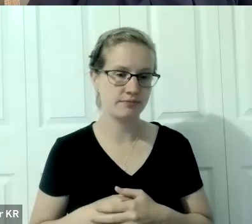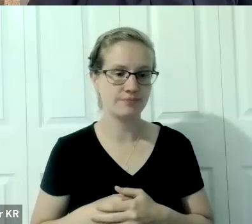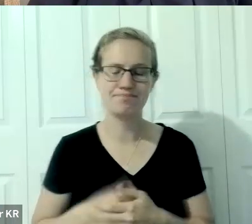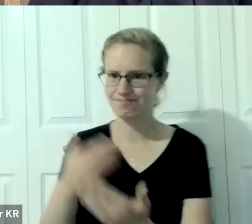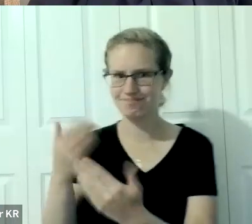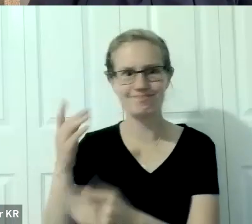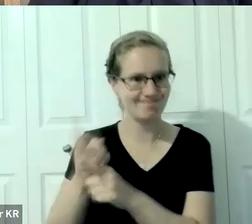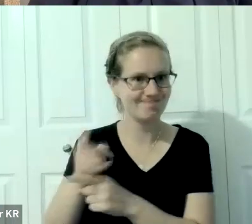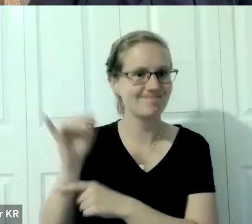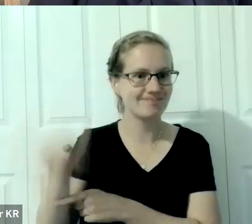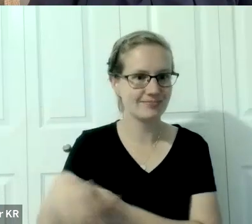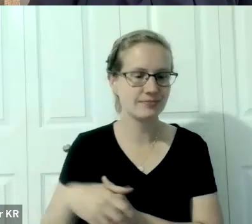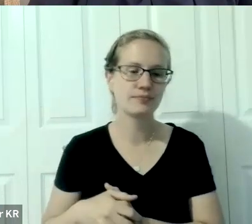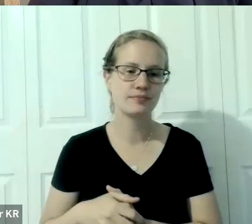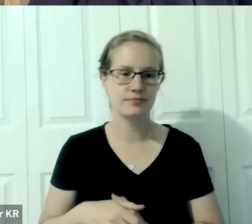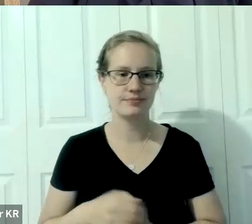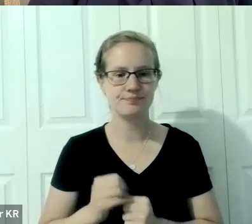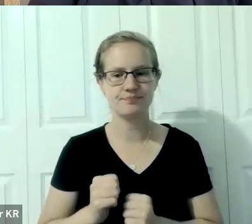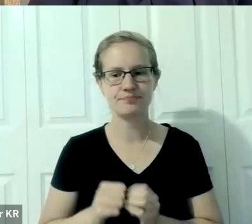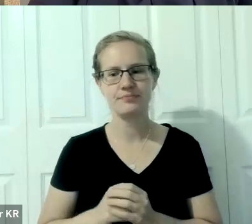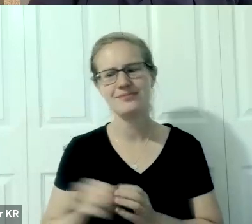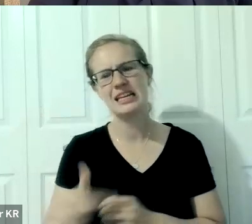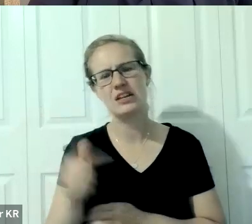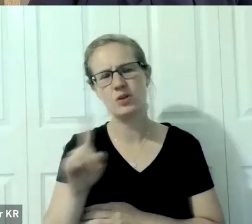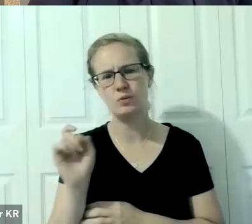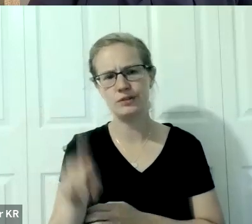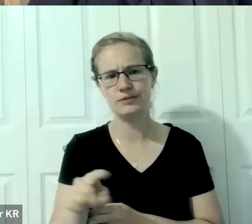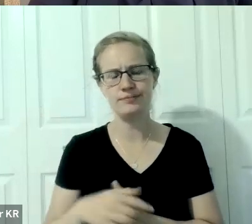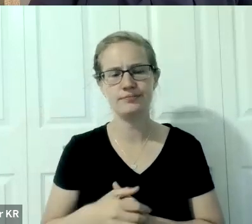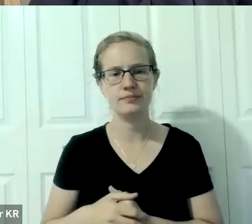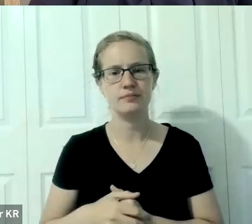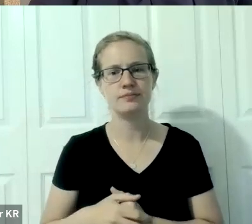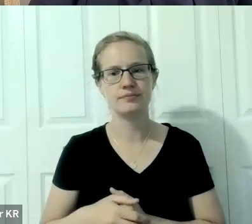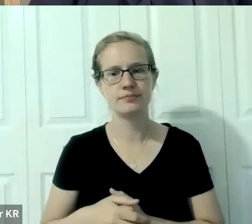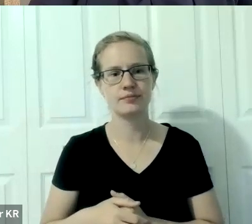Well said. So I have another couple of questions that have come up here about